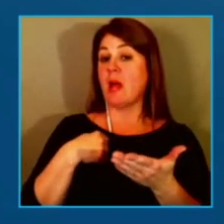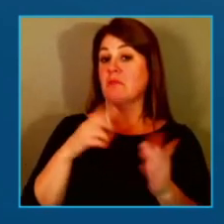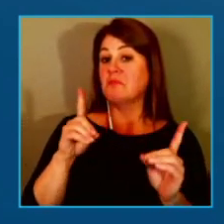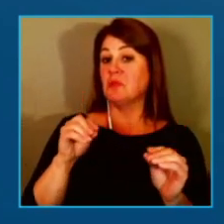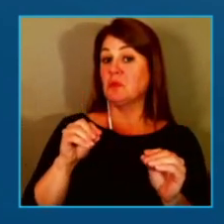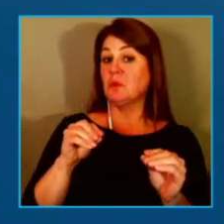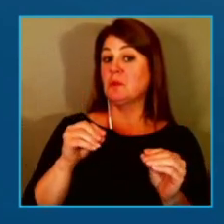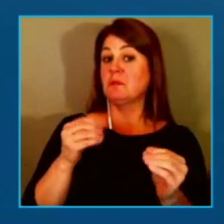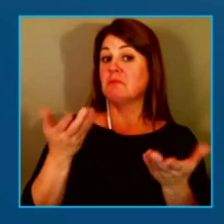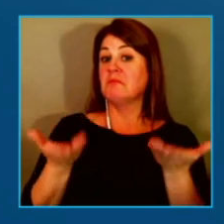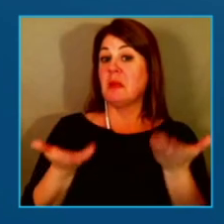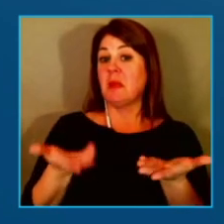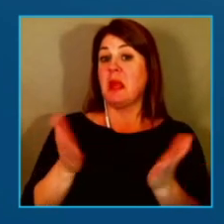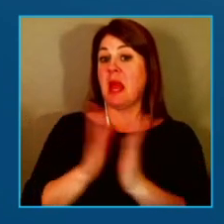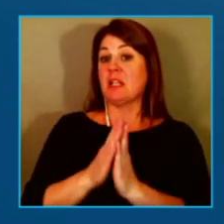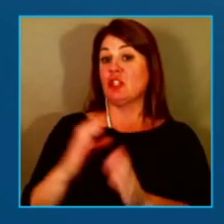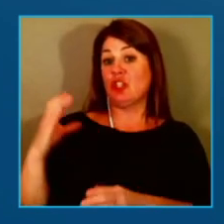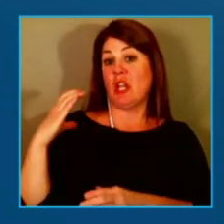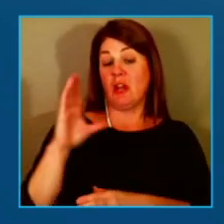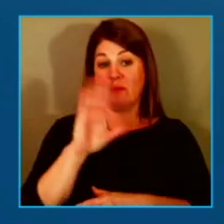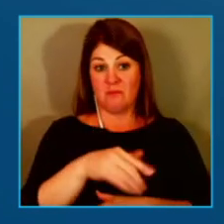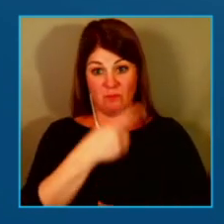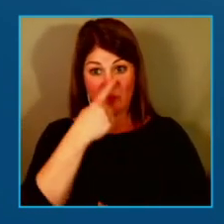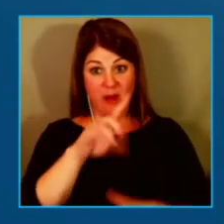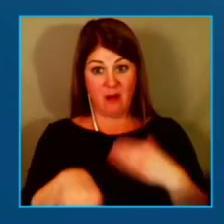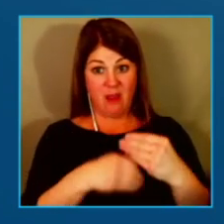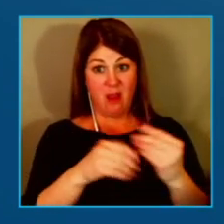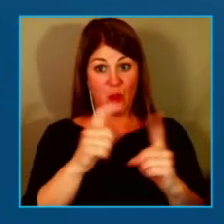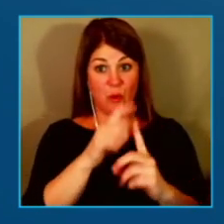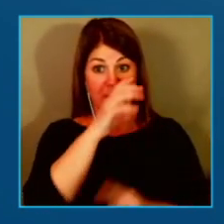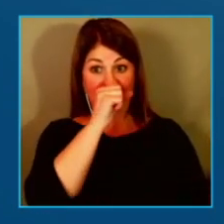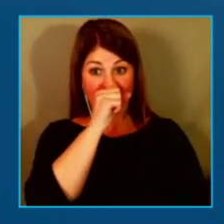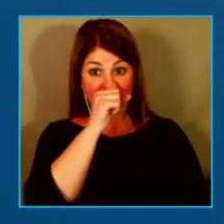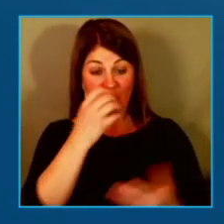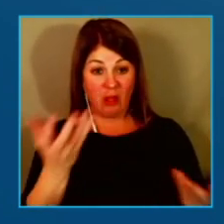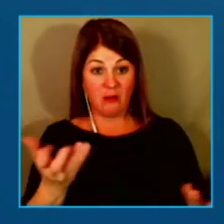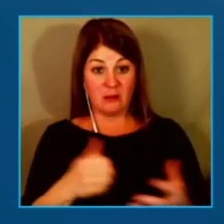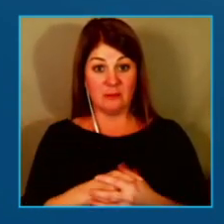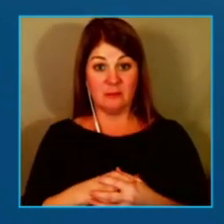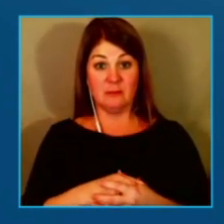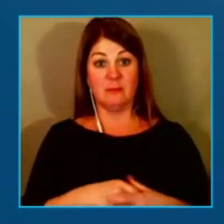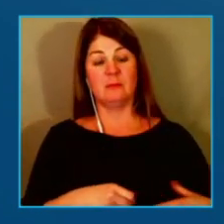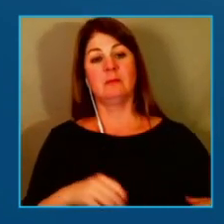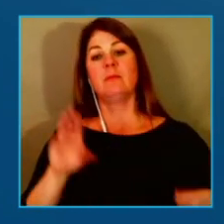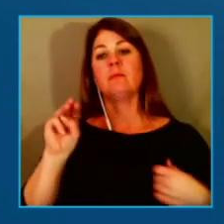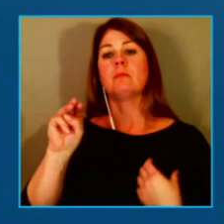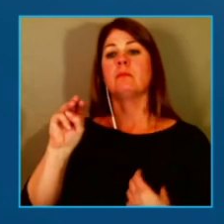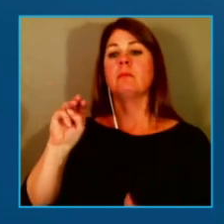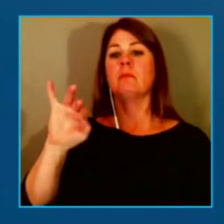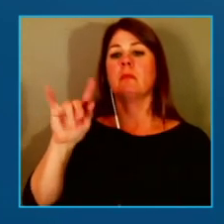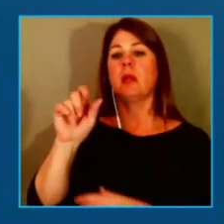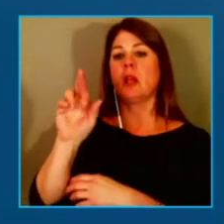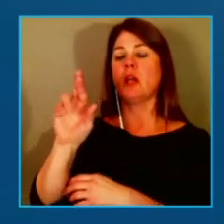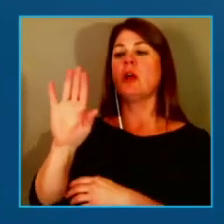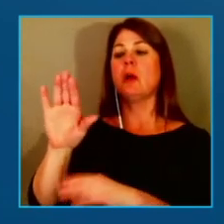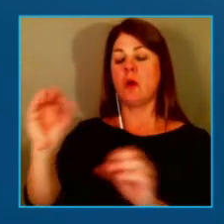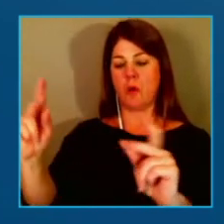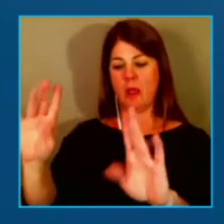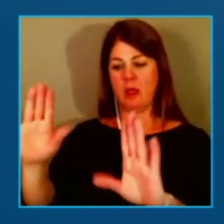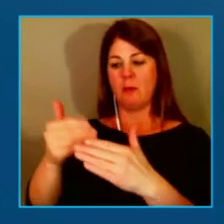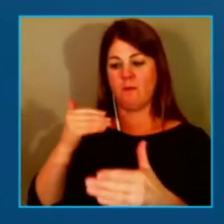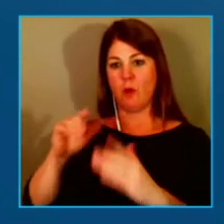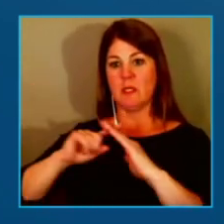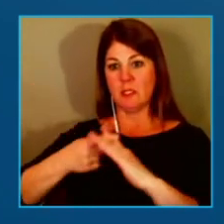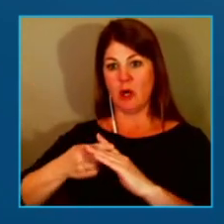if she's okay with adding the word confidential, and then we can be done. Okay. Before we do that, I just want to make sure, Reverend Dorcher, did